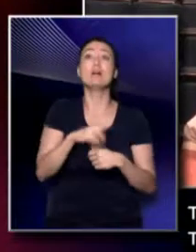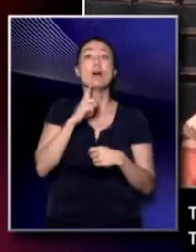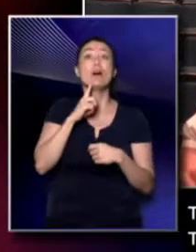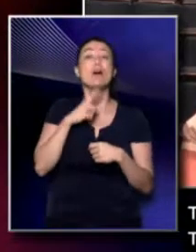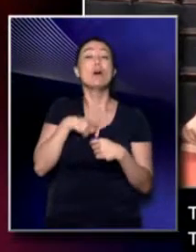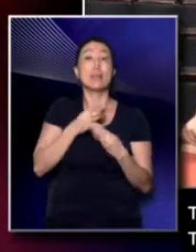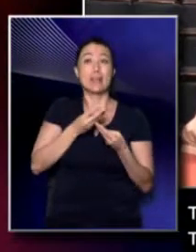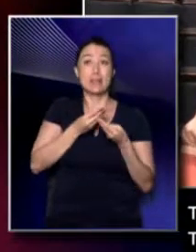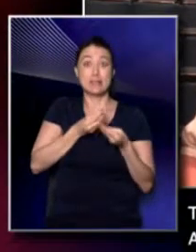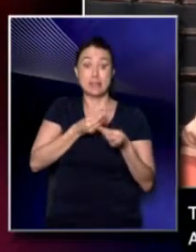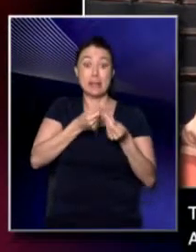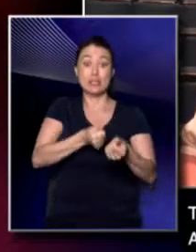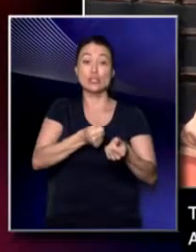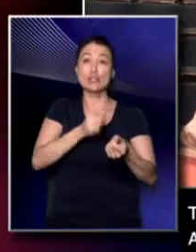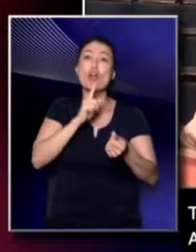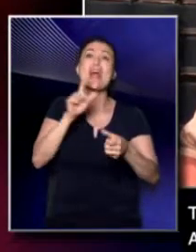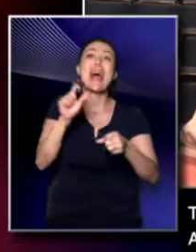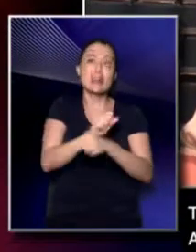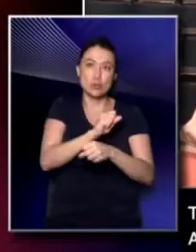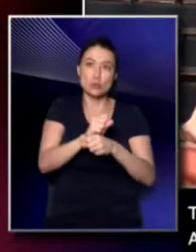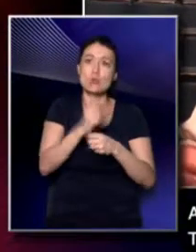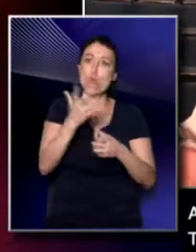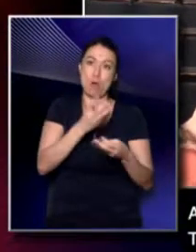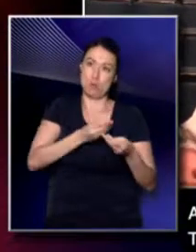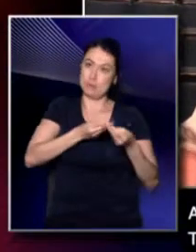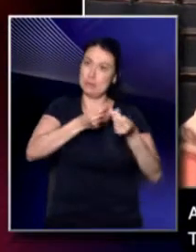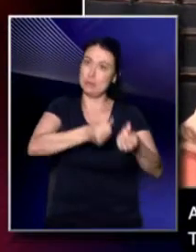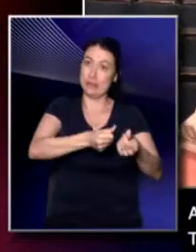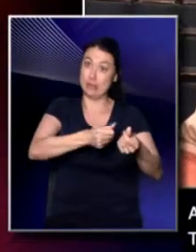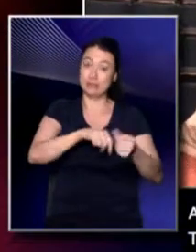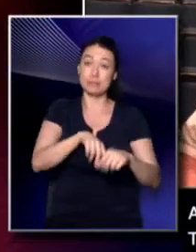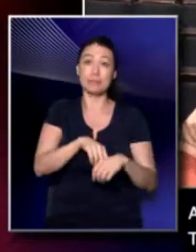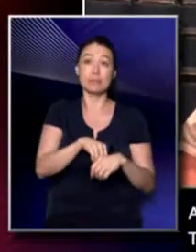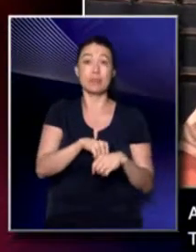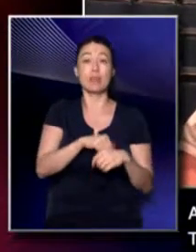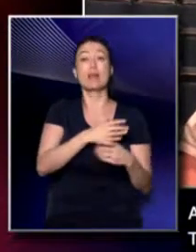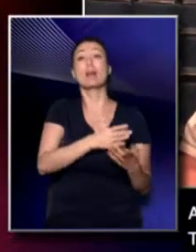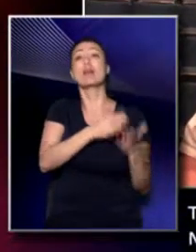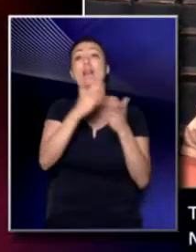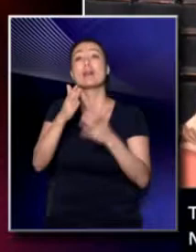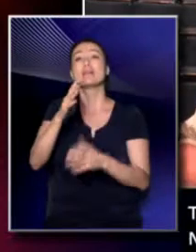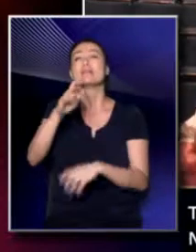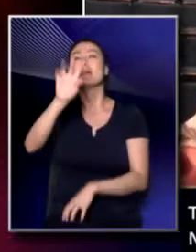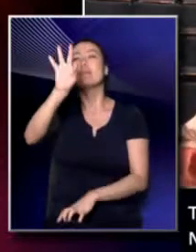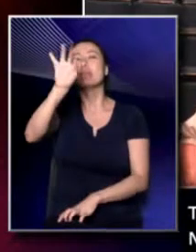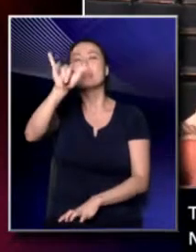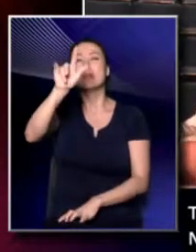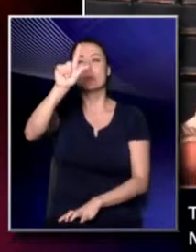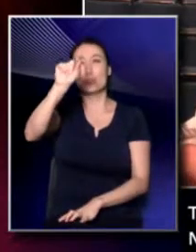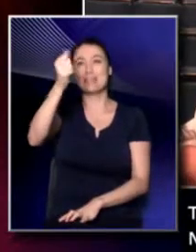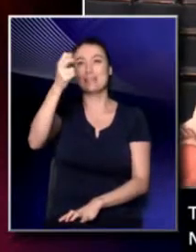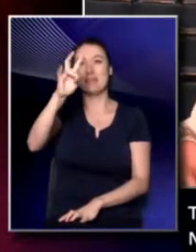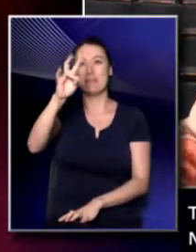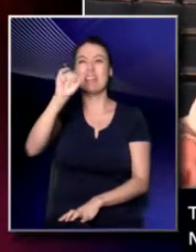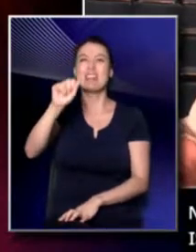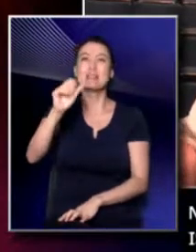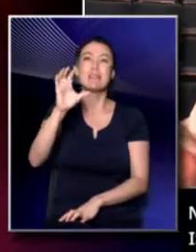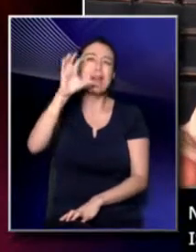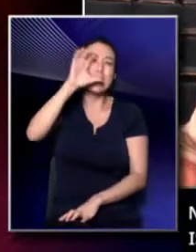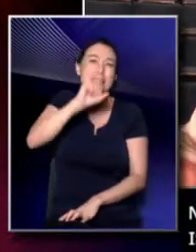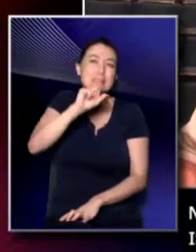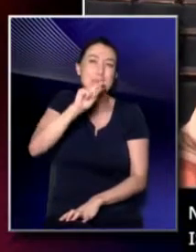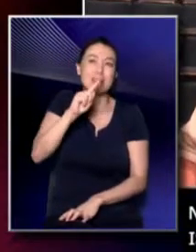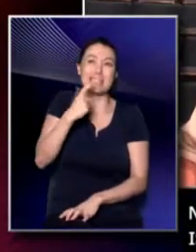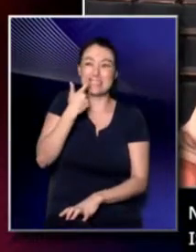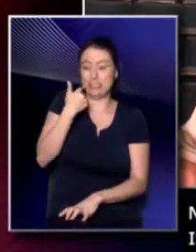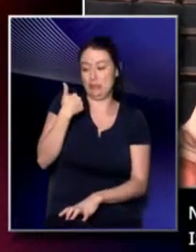recorded there are actual expenditures. Next is fiscal year 2017, which is an estimate. That's the year that ended just this